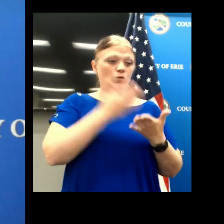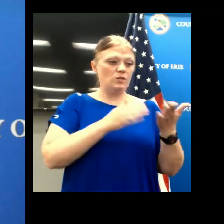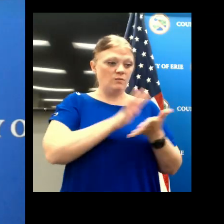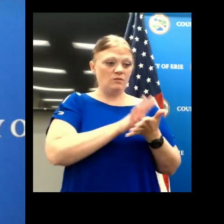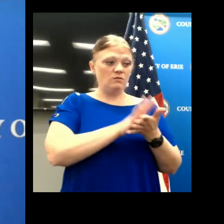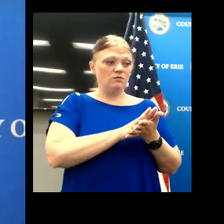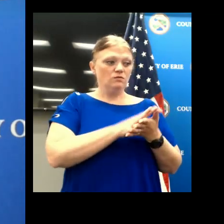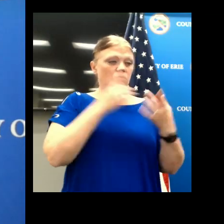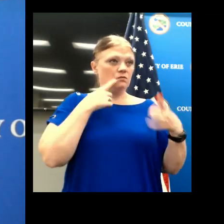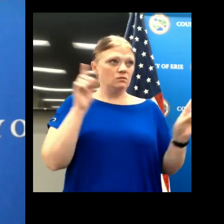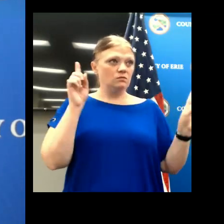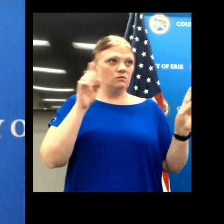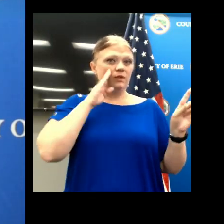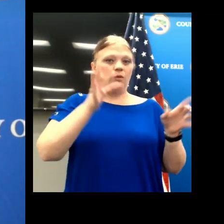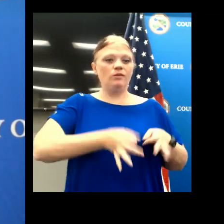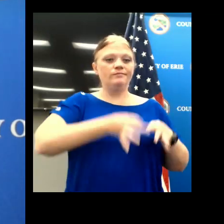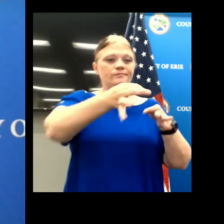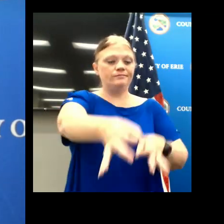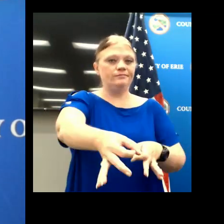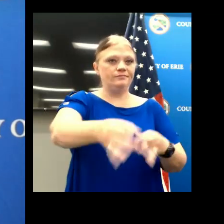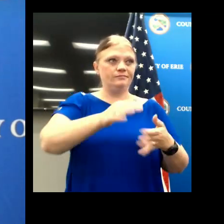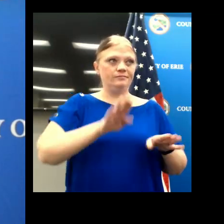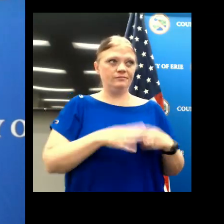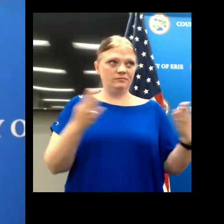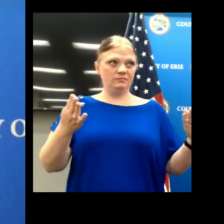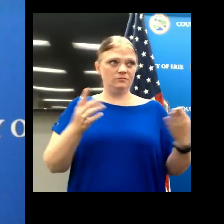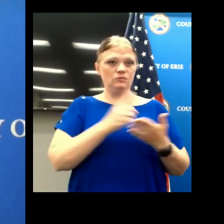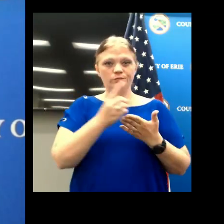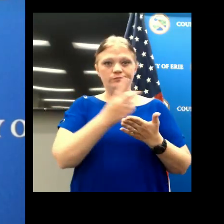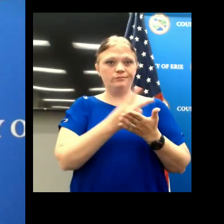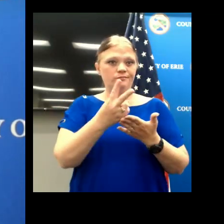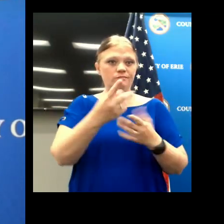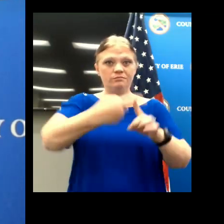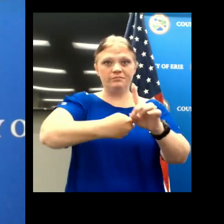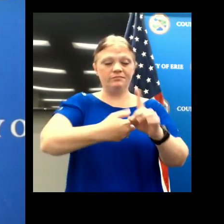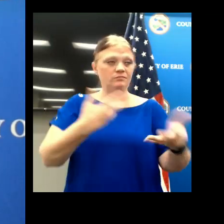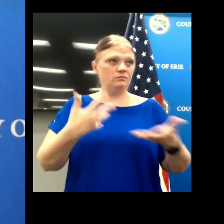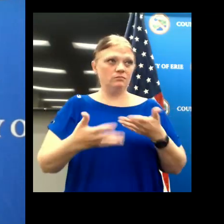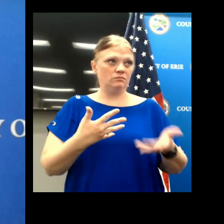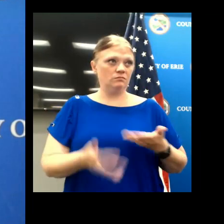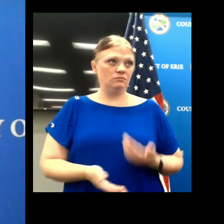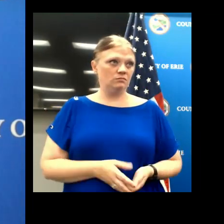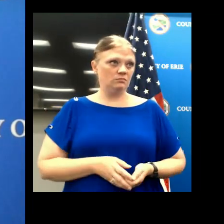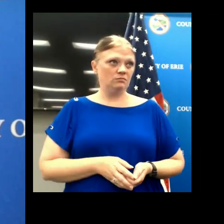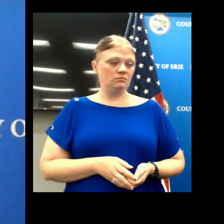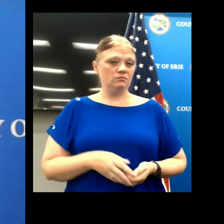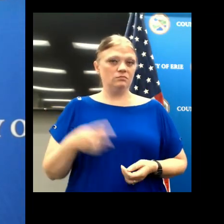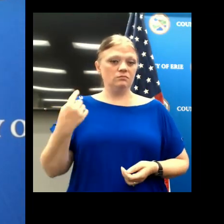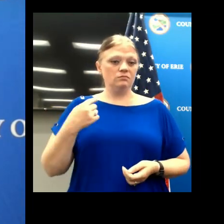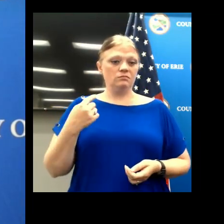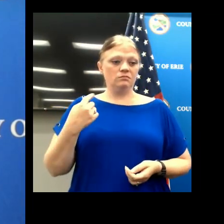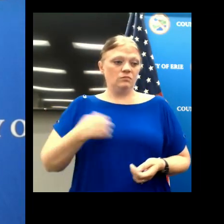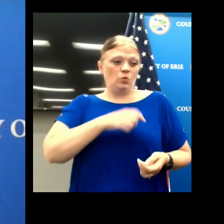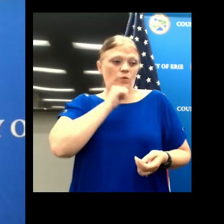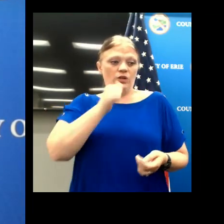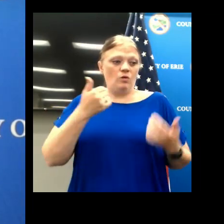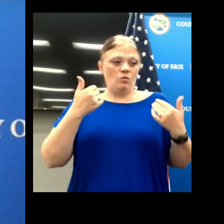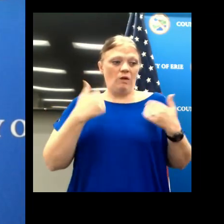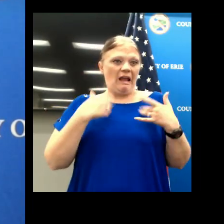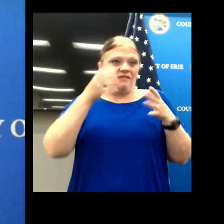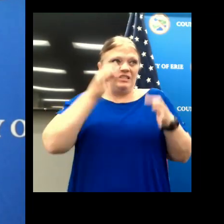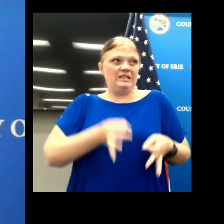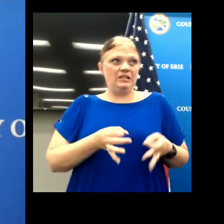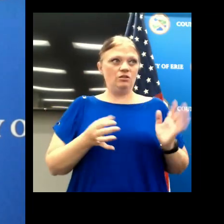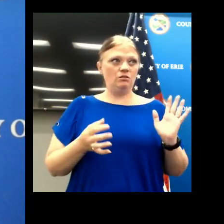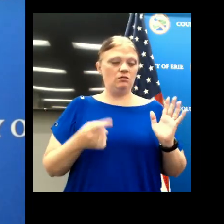announced they're going to push back their opening, whether it's a week, 2 weeks, or even a month. We don't have a decision in that. We don't